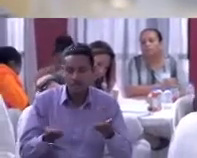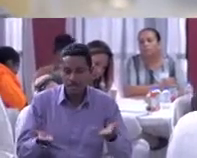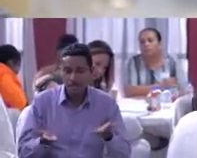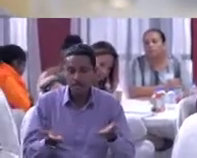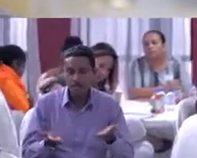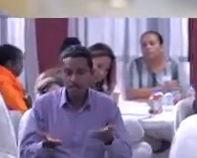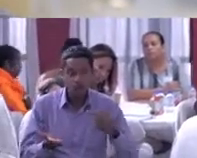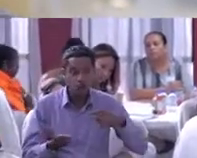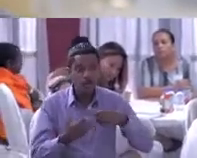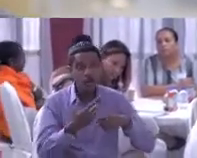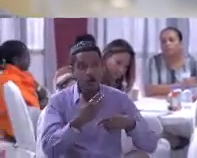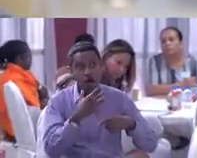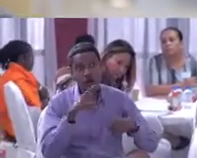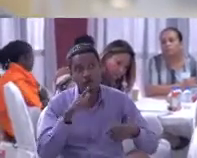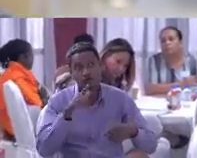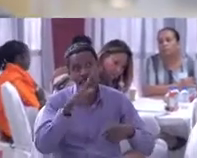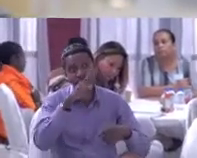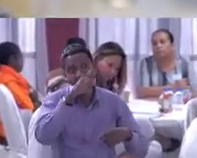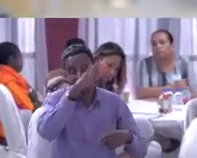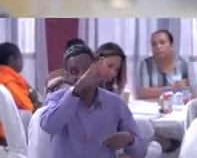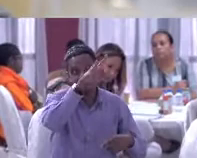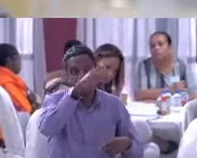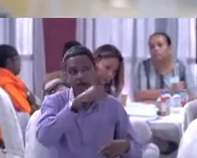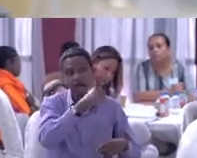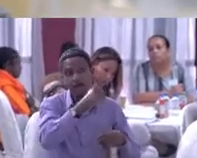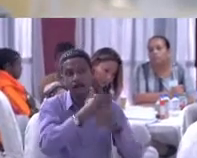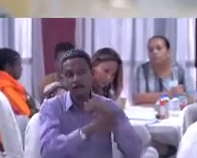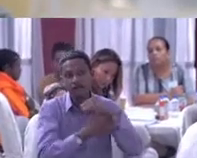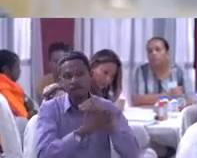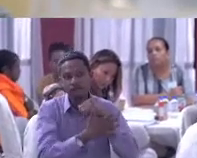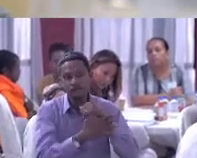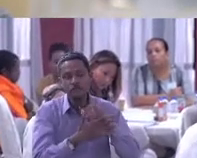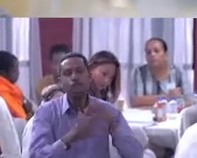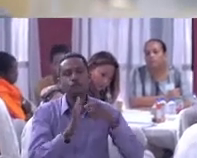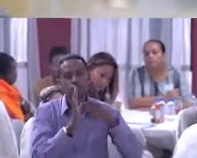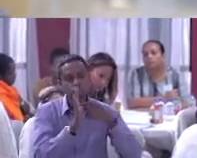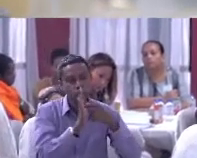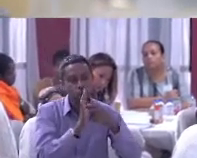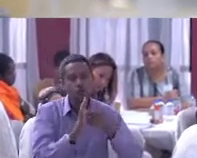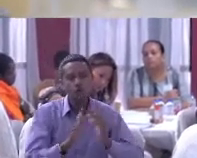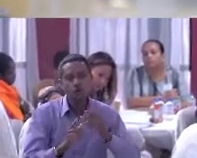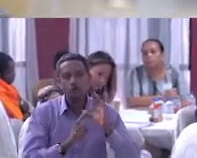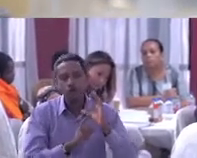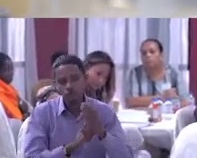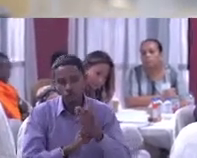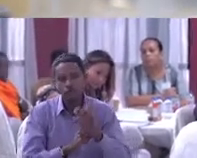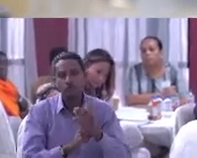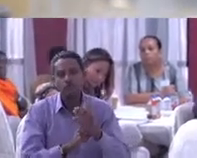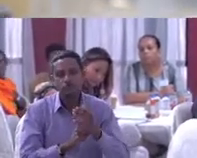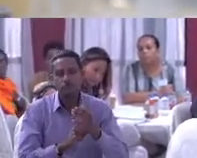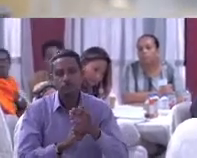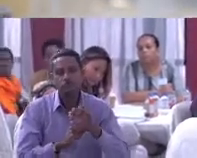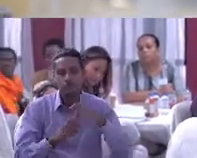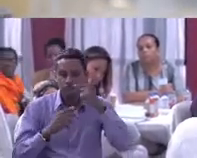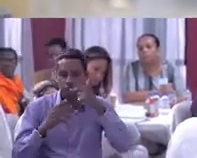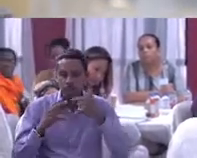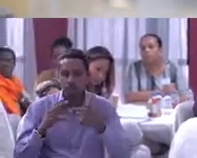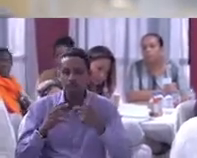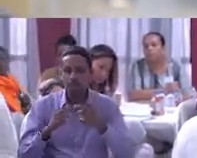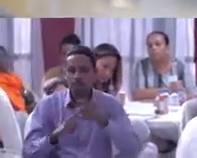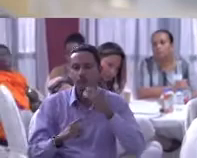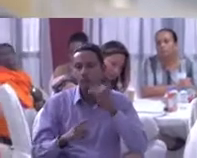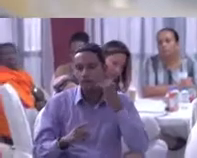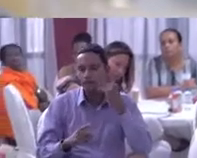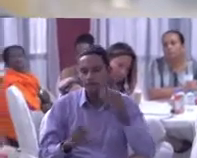out to the world, that is what we're going to show. So the thing is that I did my history here and